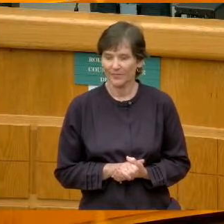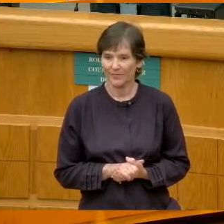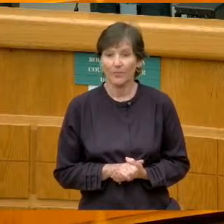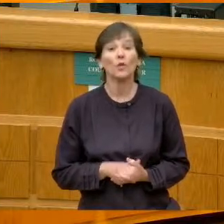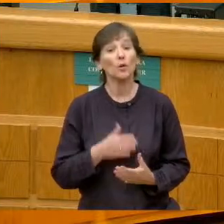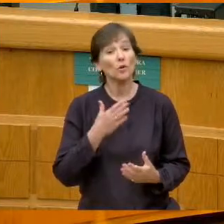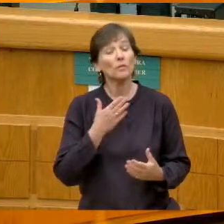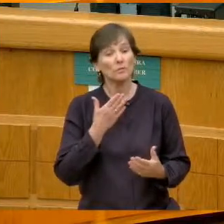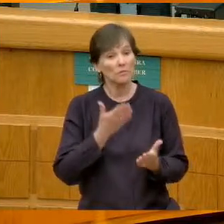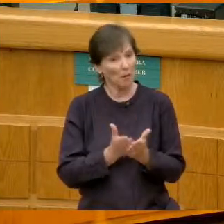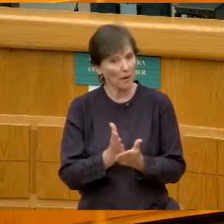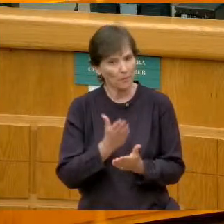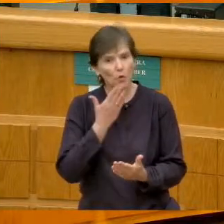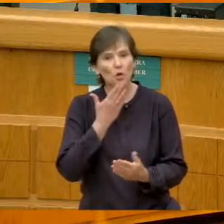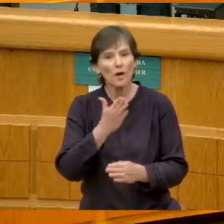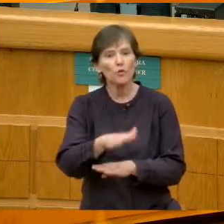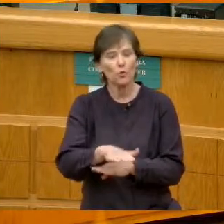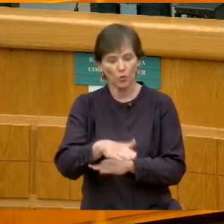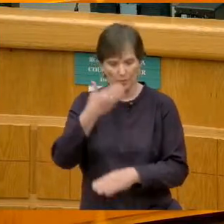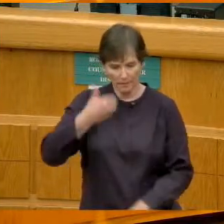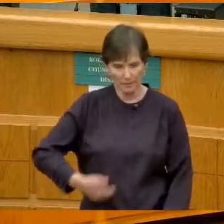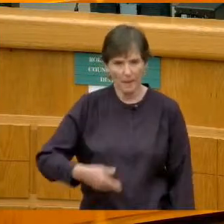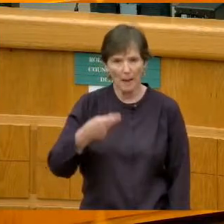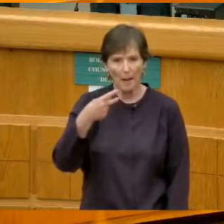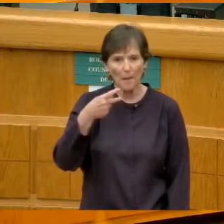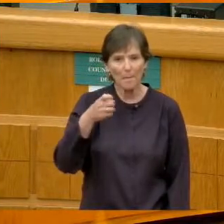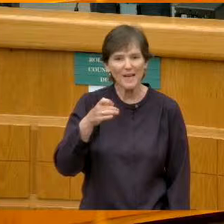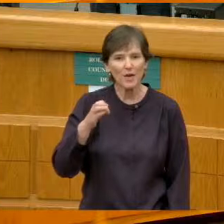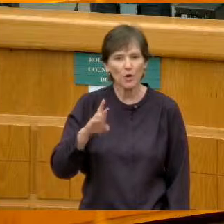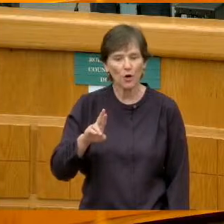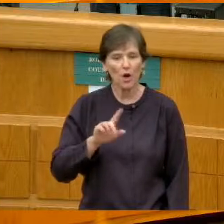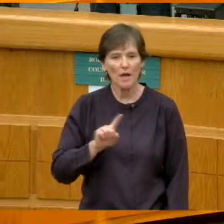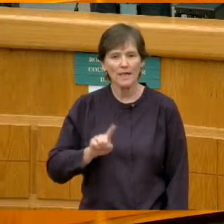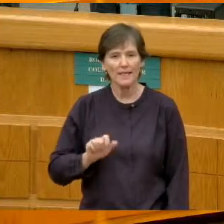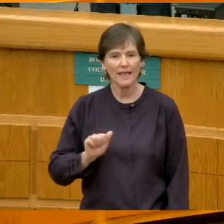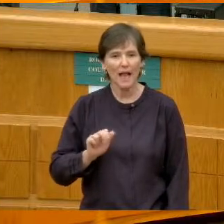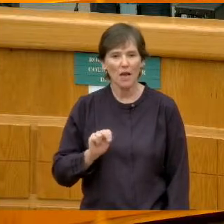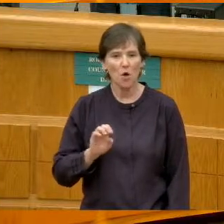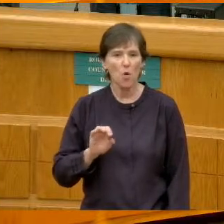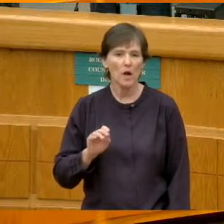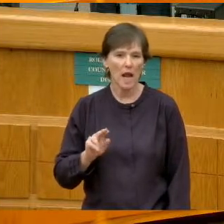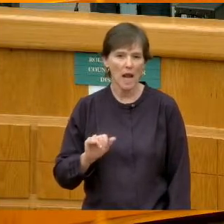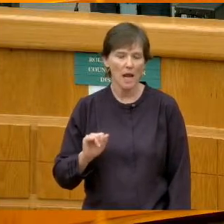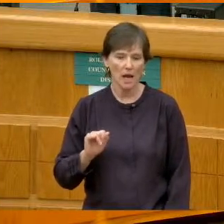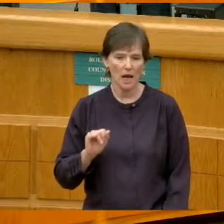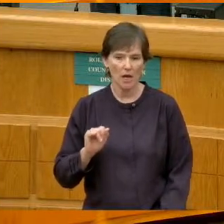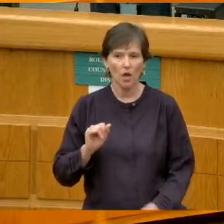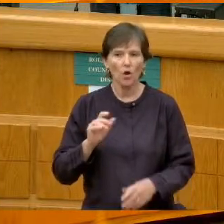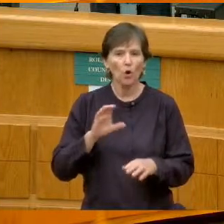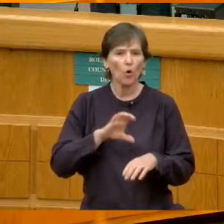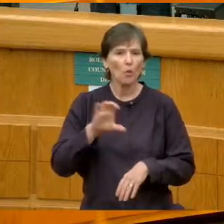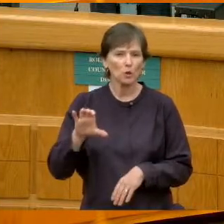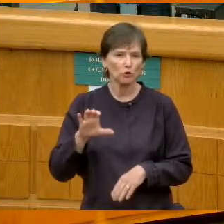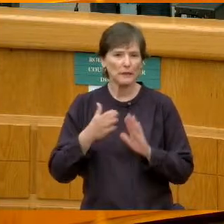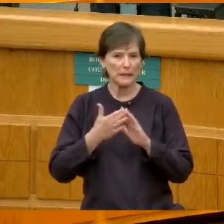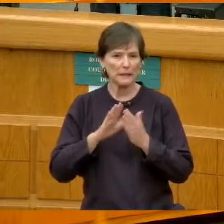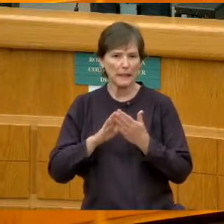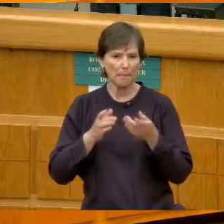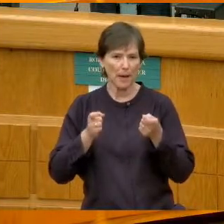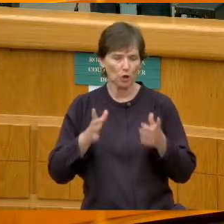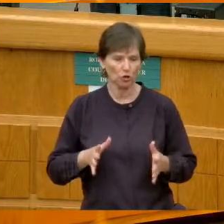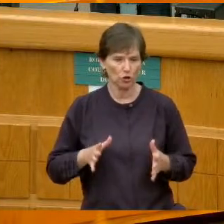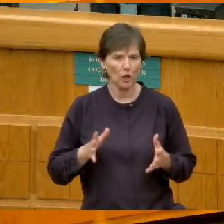All right, good afternoon, everybody. I'm Peter Zanoni, Corpus Christi City Manager, and I'm going to just add a few things to